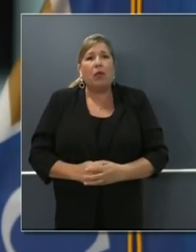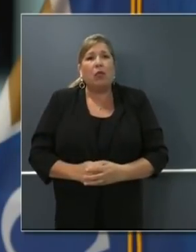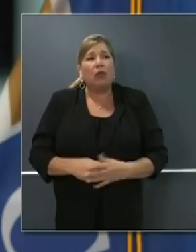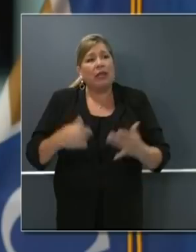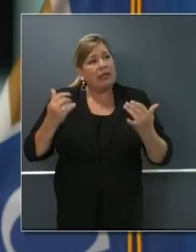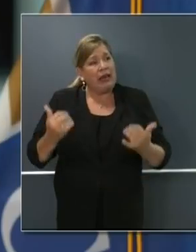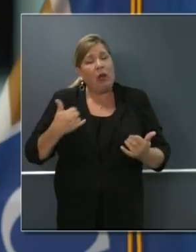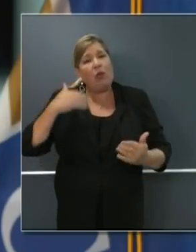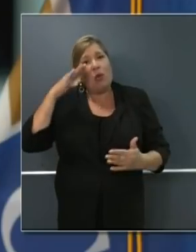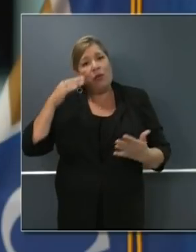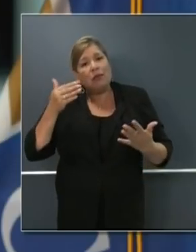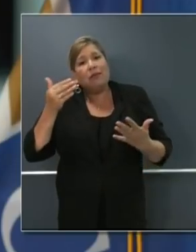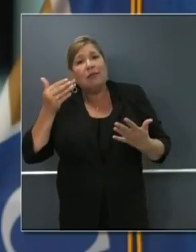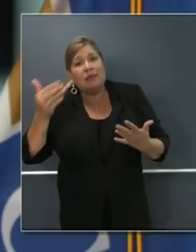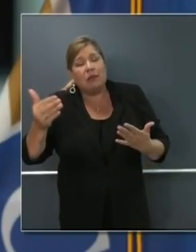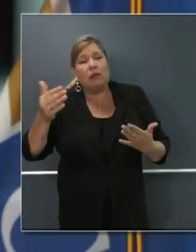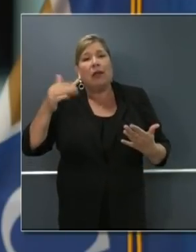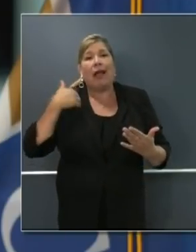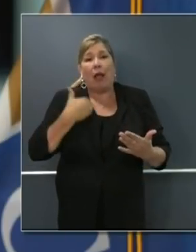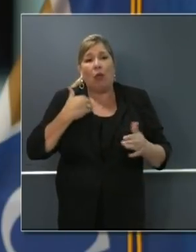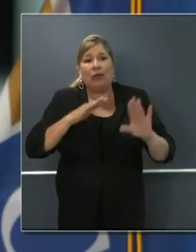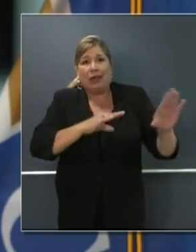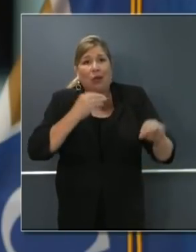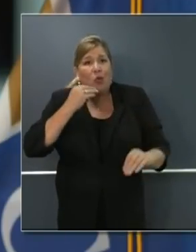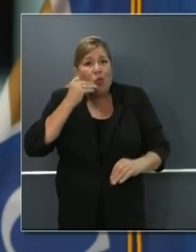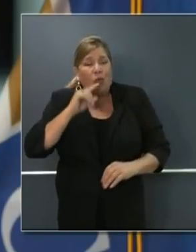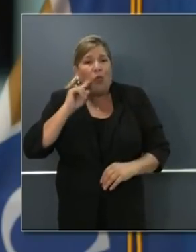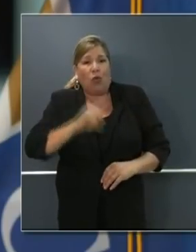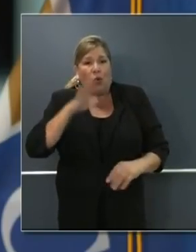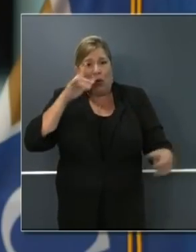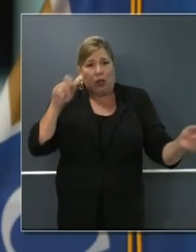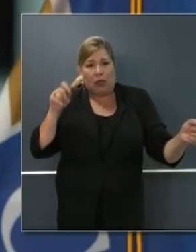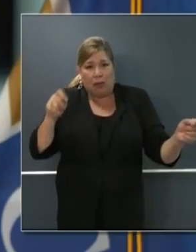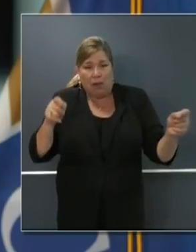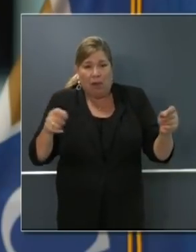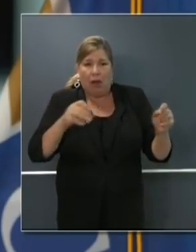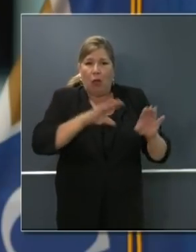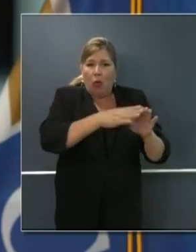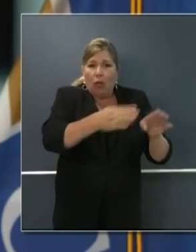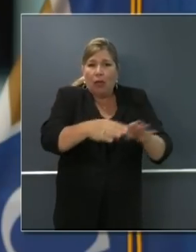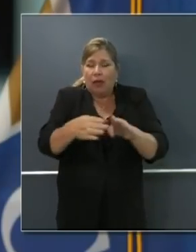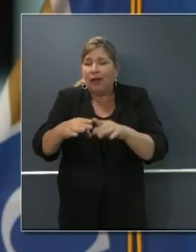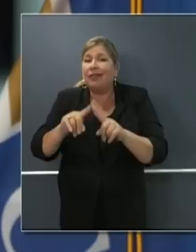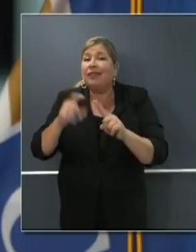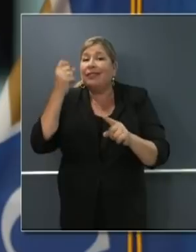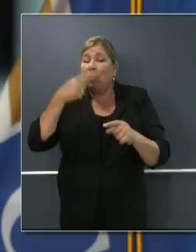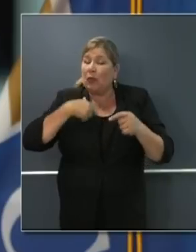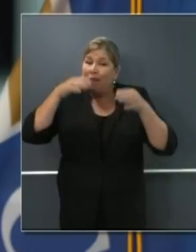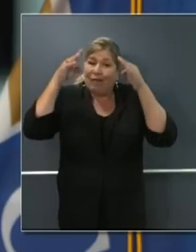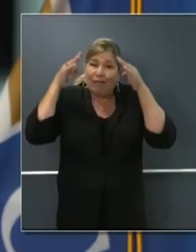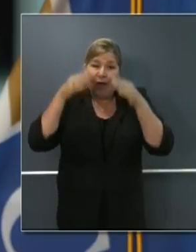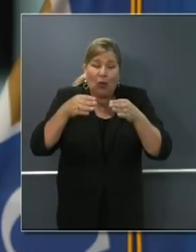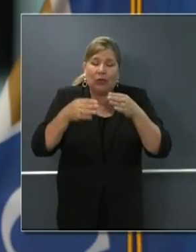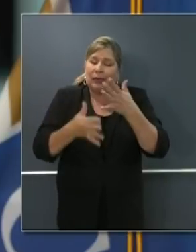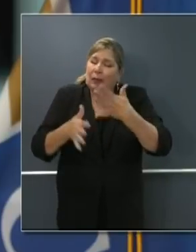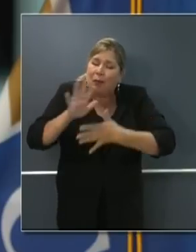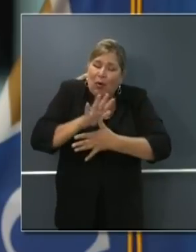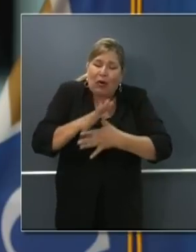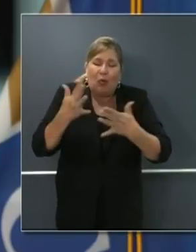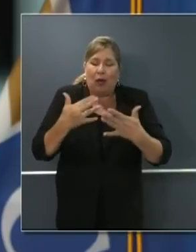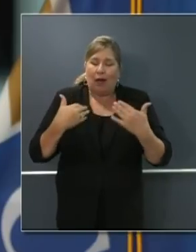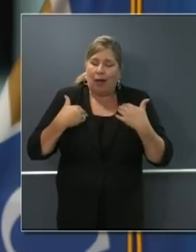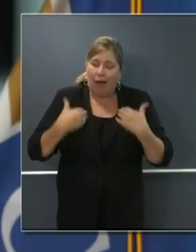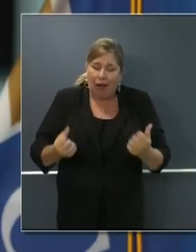stay-at-home order in a very targeted and modified way with a health and safety frame of focus. And I began